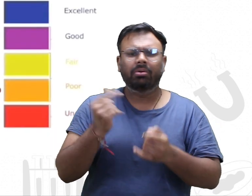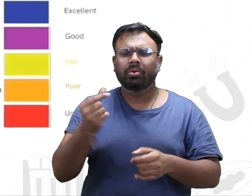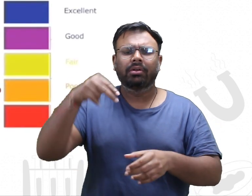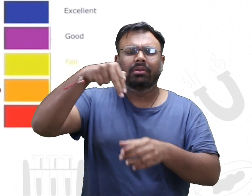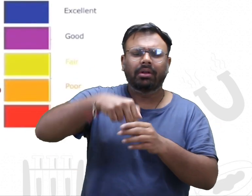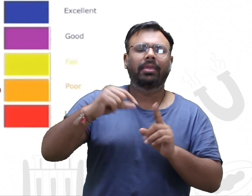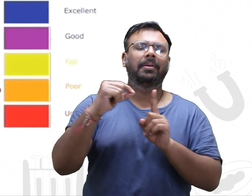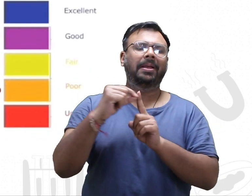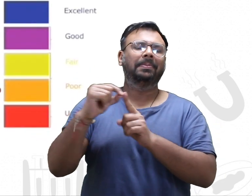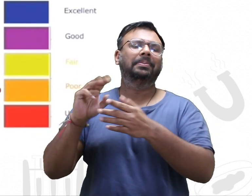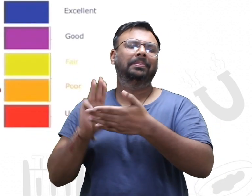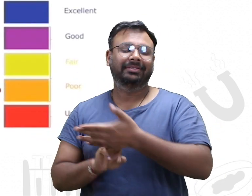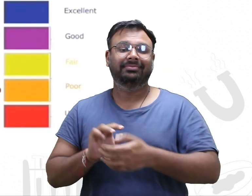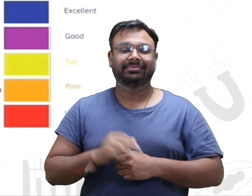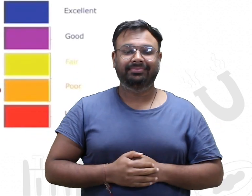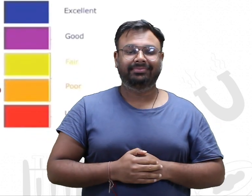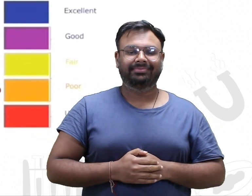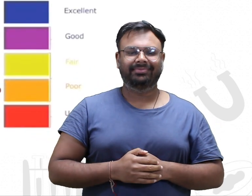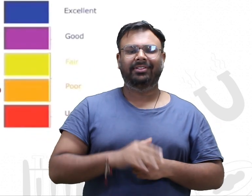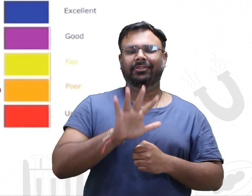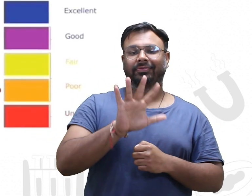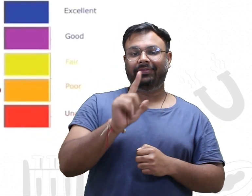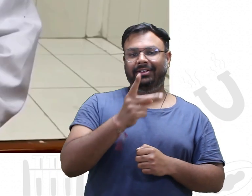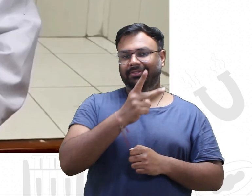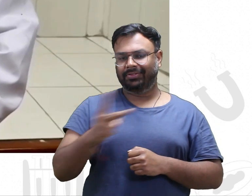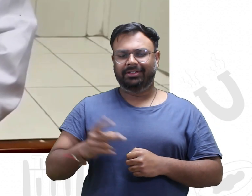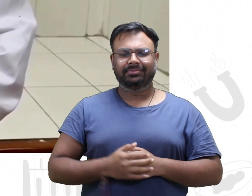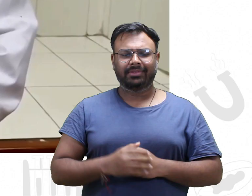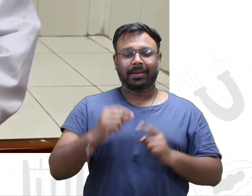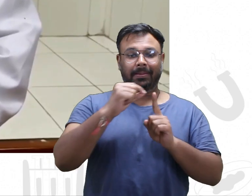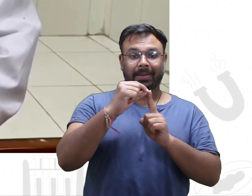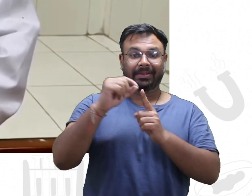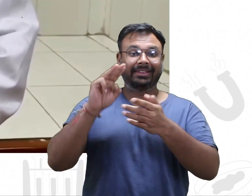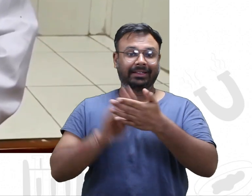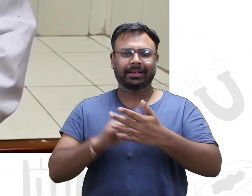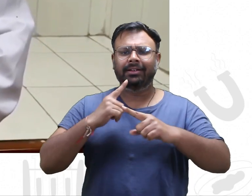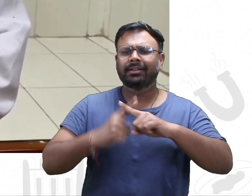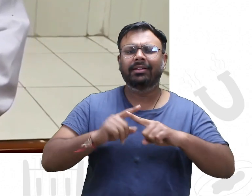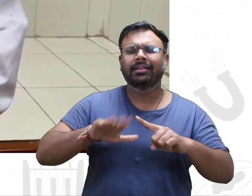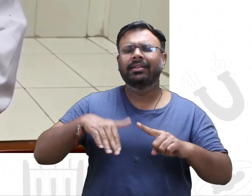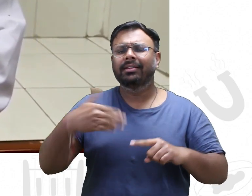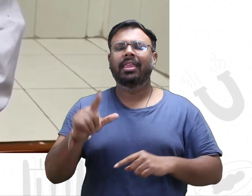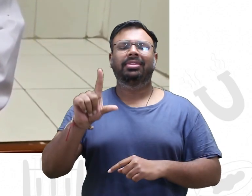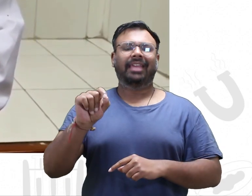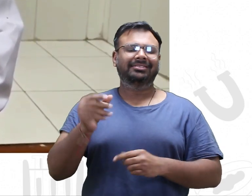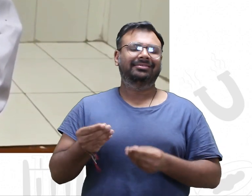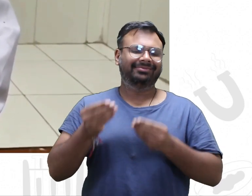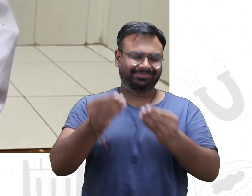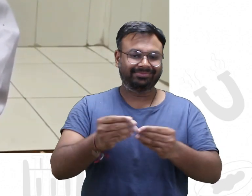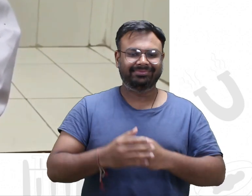a TDS meter, the value of water sample reads 51 ppm, which is then multiplied by